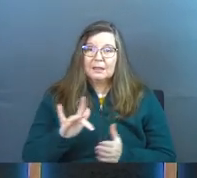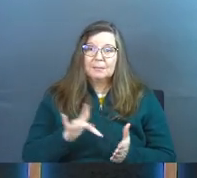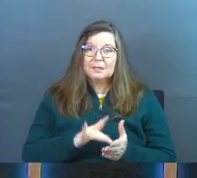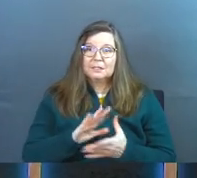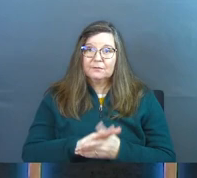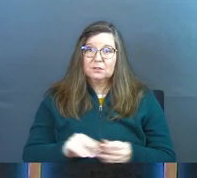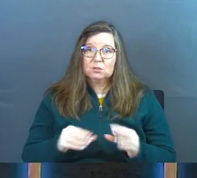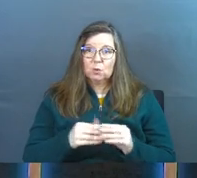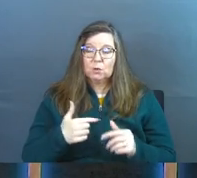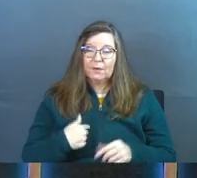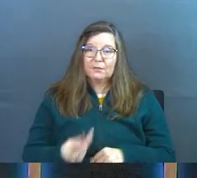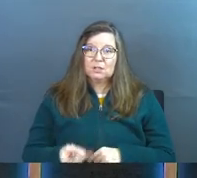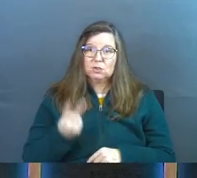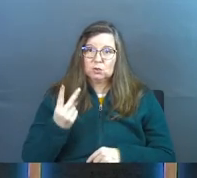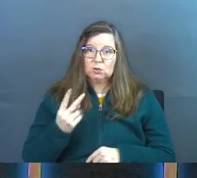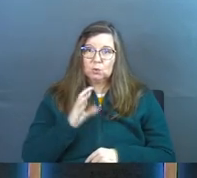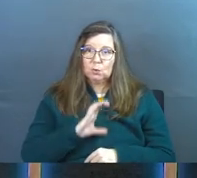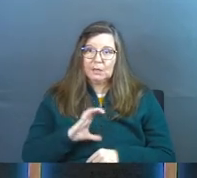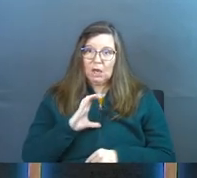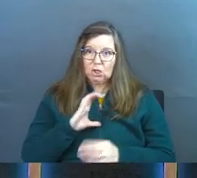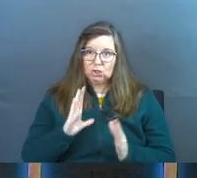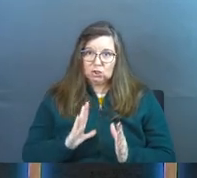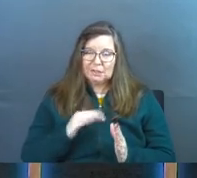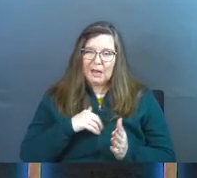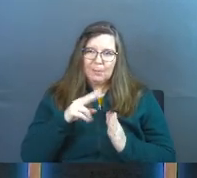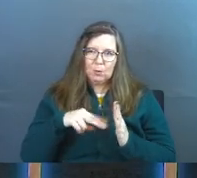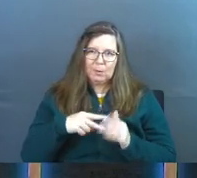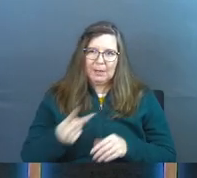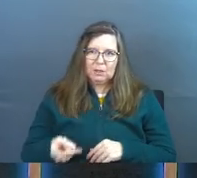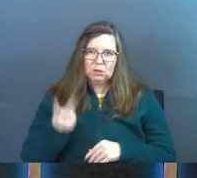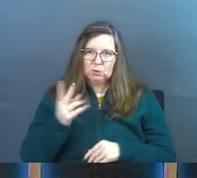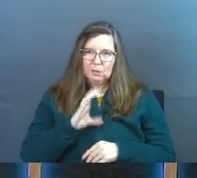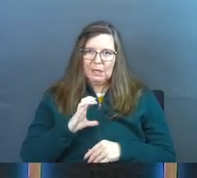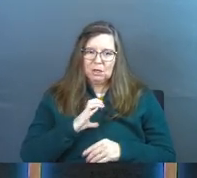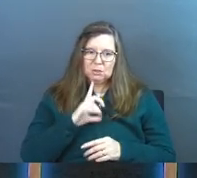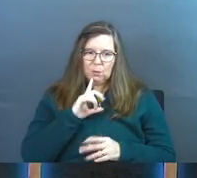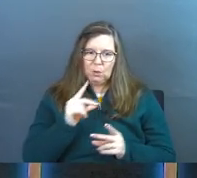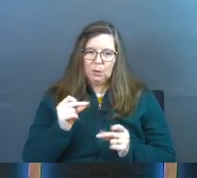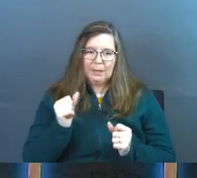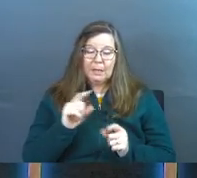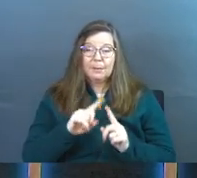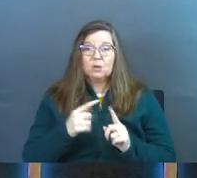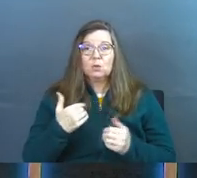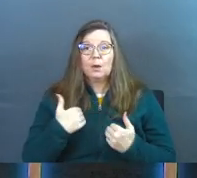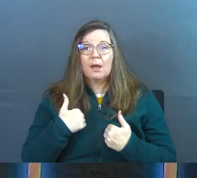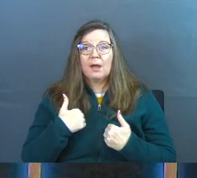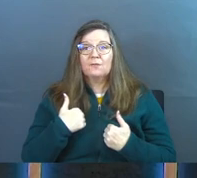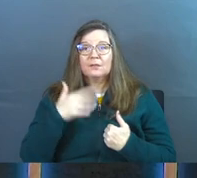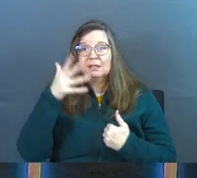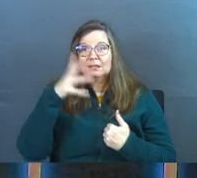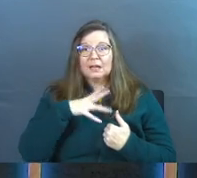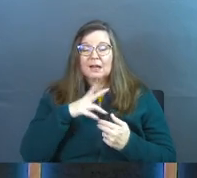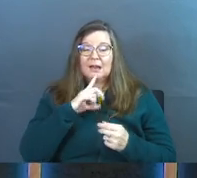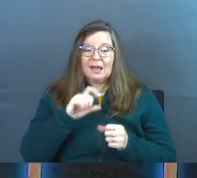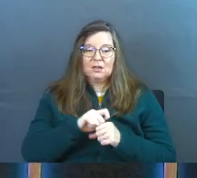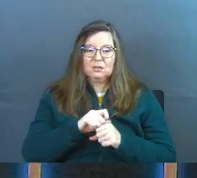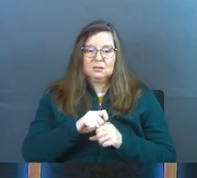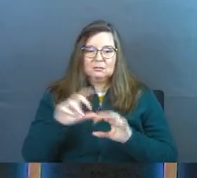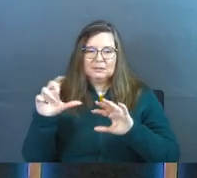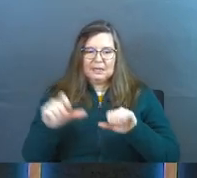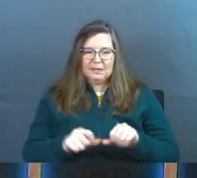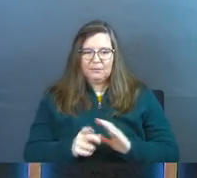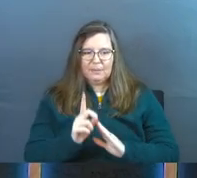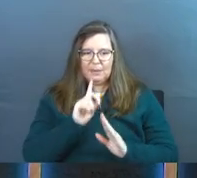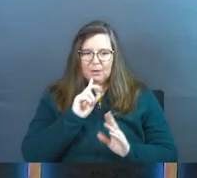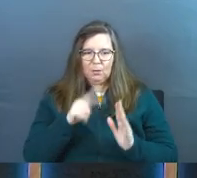midst of this story, you've got these two characters, and I'm going to read to you about these two characters just real quick. But you've got this guy named, actually, could you take that down